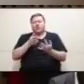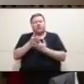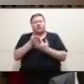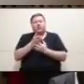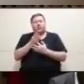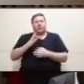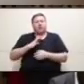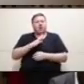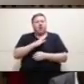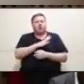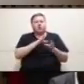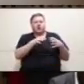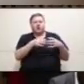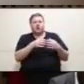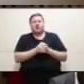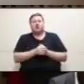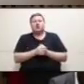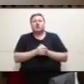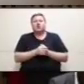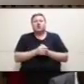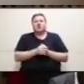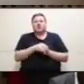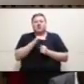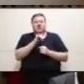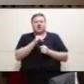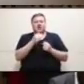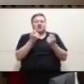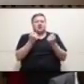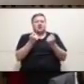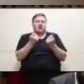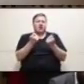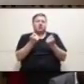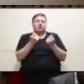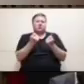eventually, on the adjusted AFS, that amount was